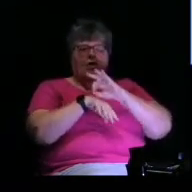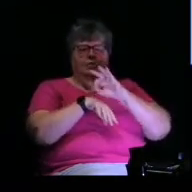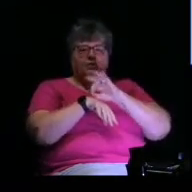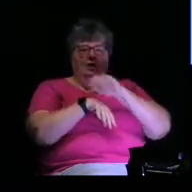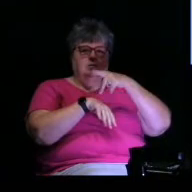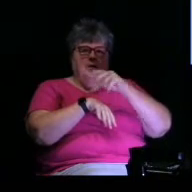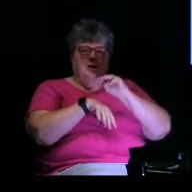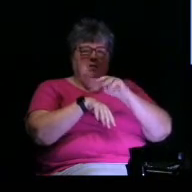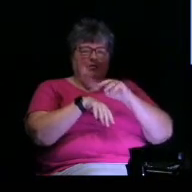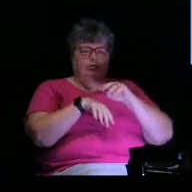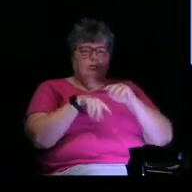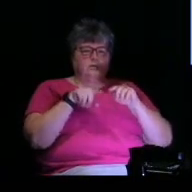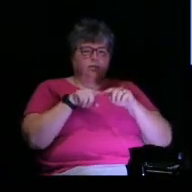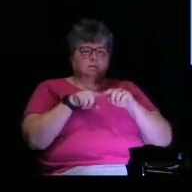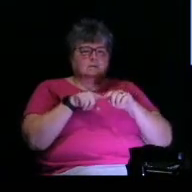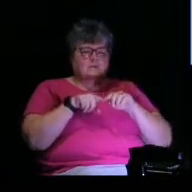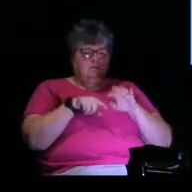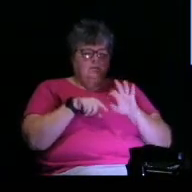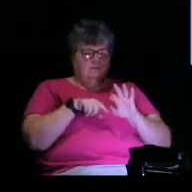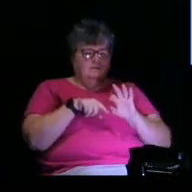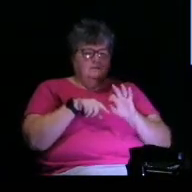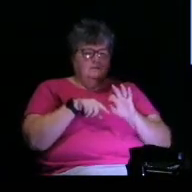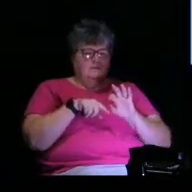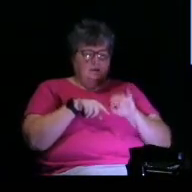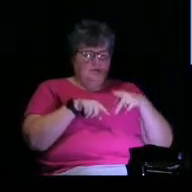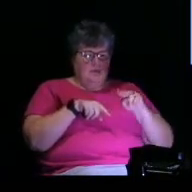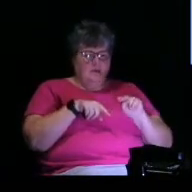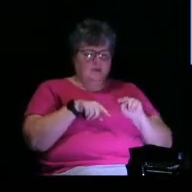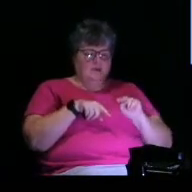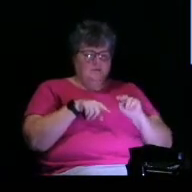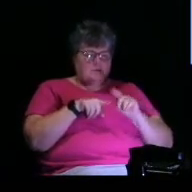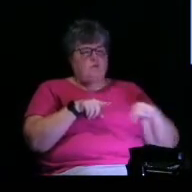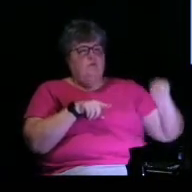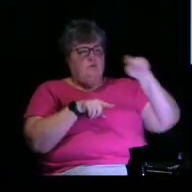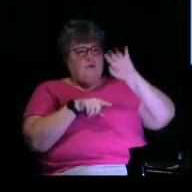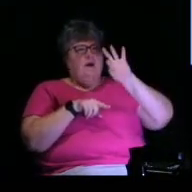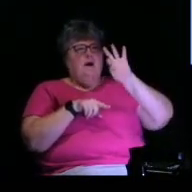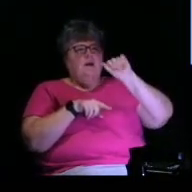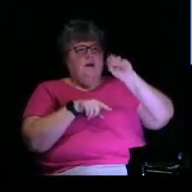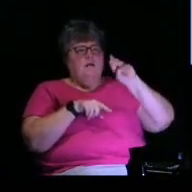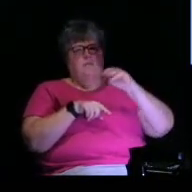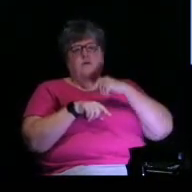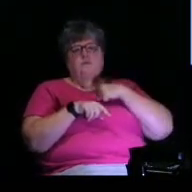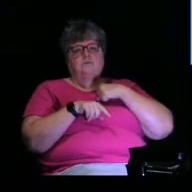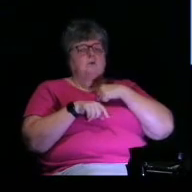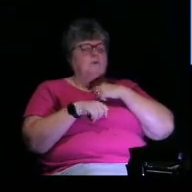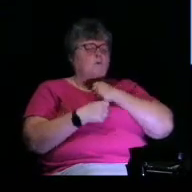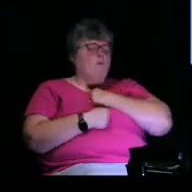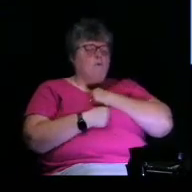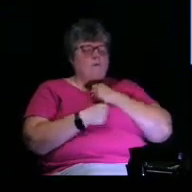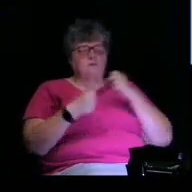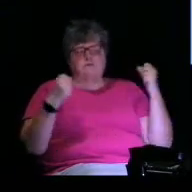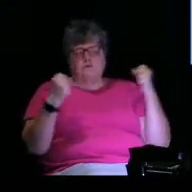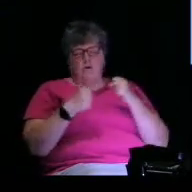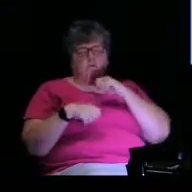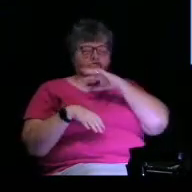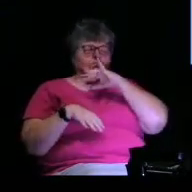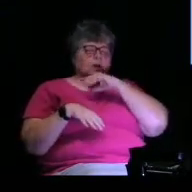losing hope. It was dark. It was cold. It was dirty. It was messy, and I had not been in church for 3 months.